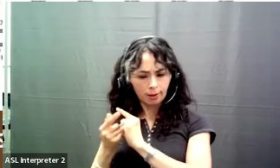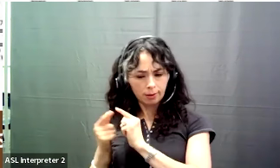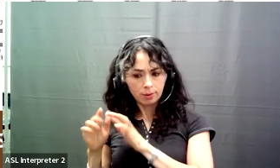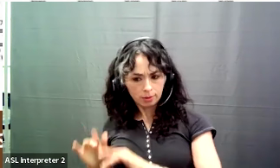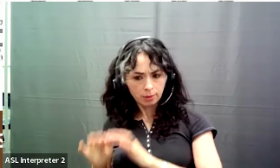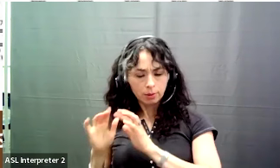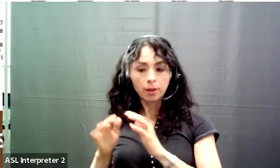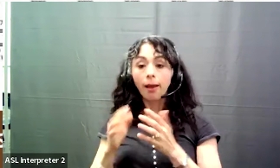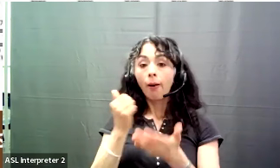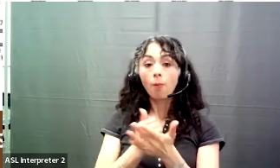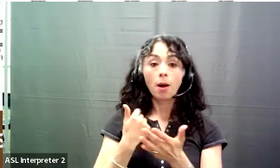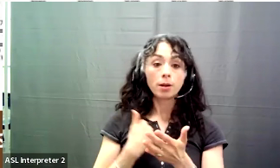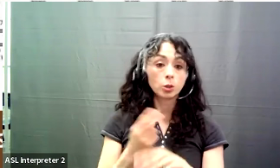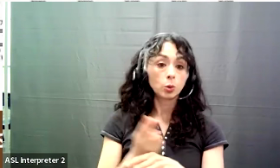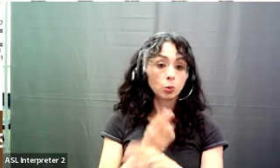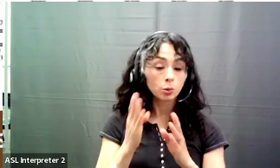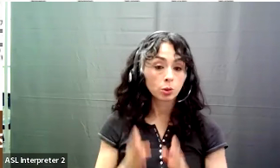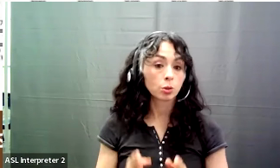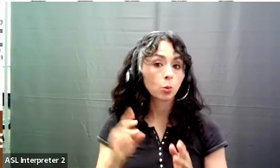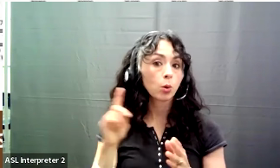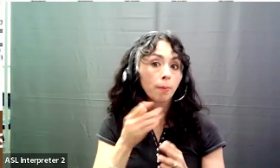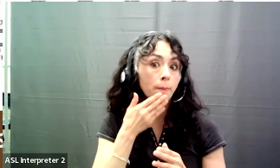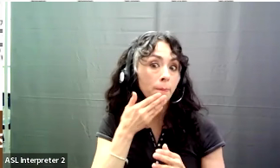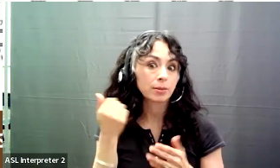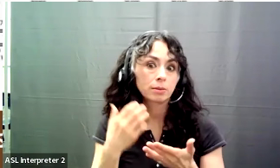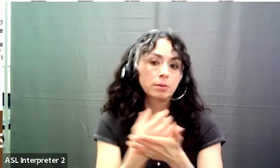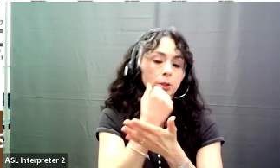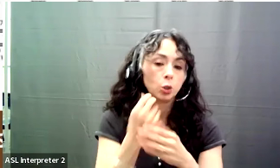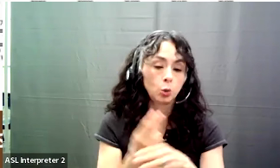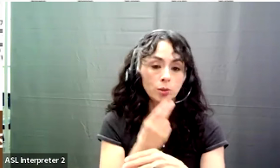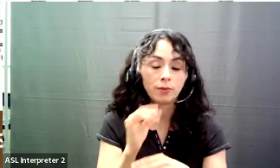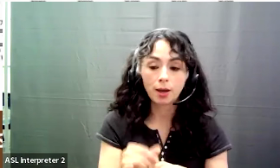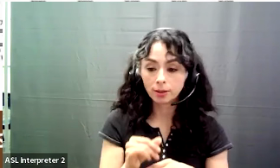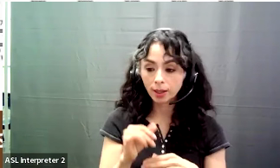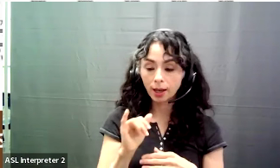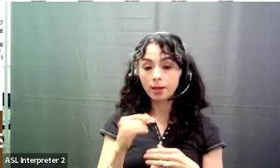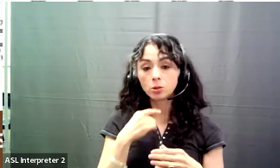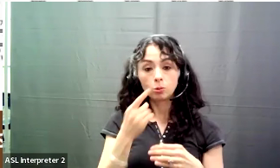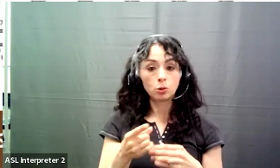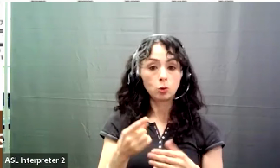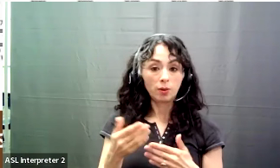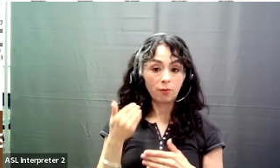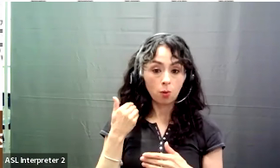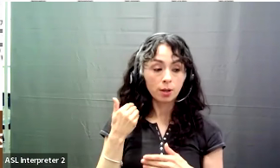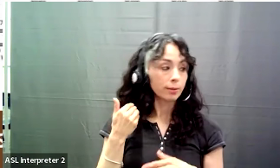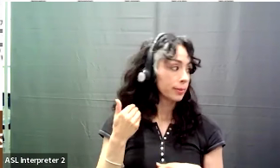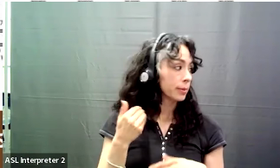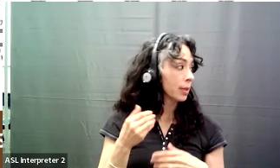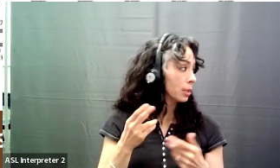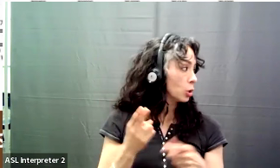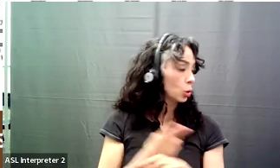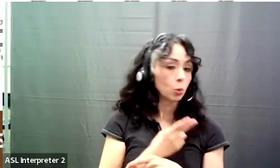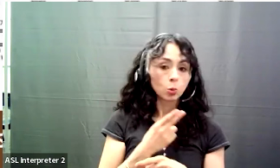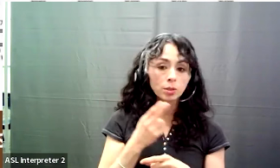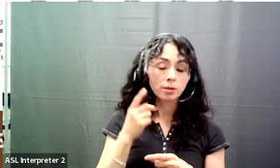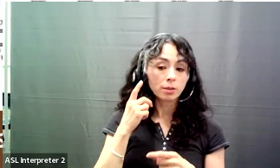identify what are the best uses for that area. And as I mentioned before, this is used to